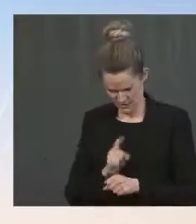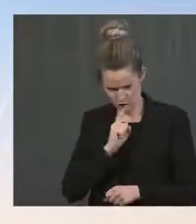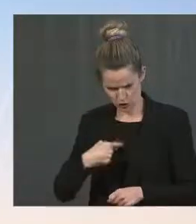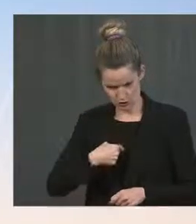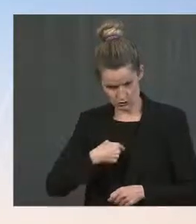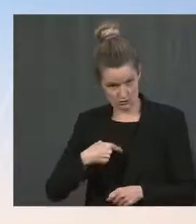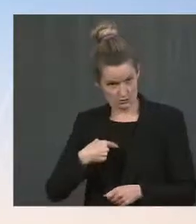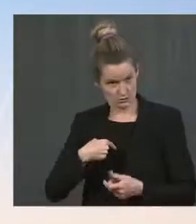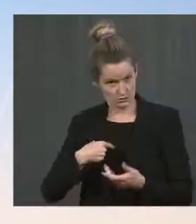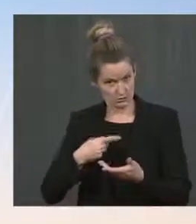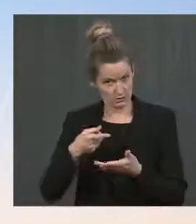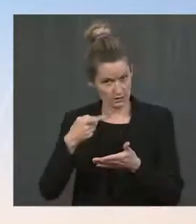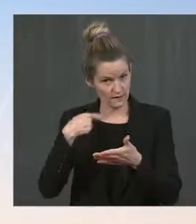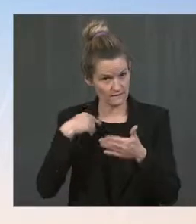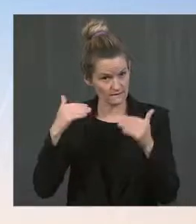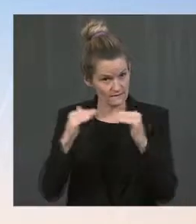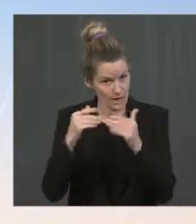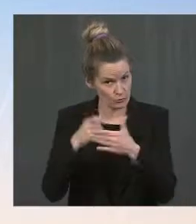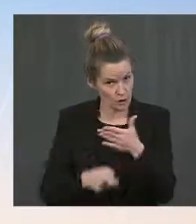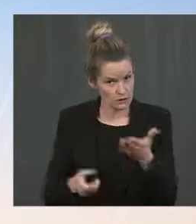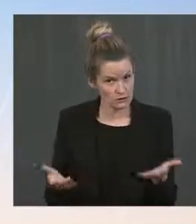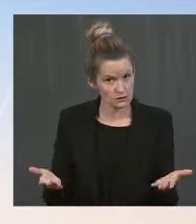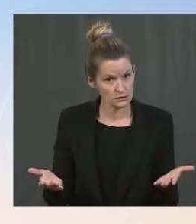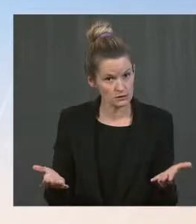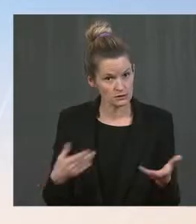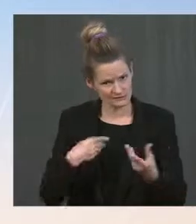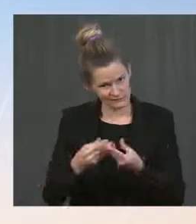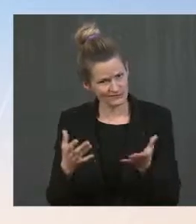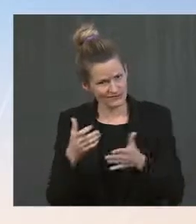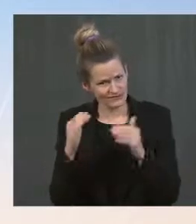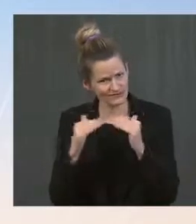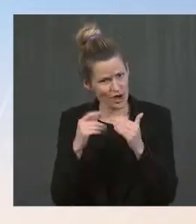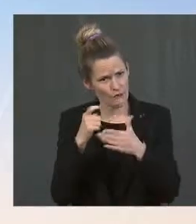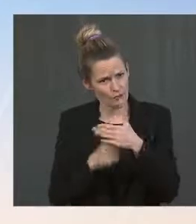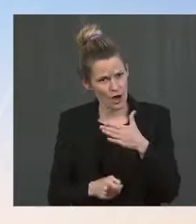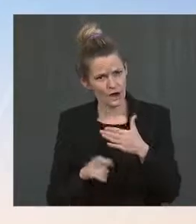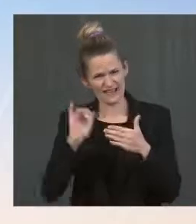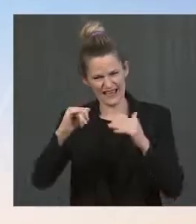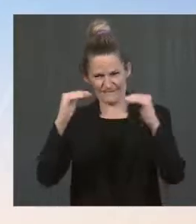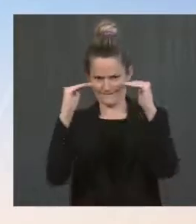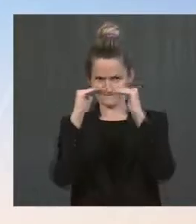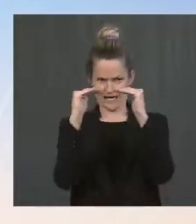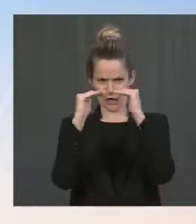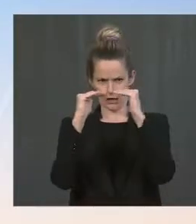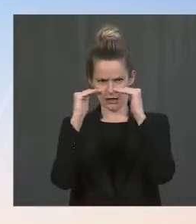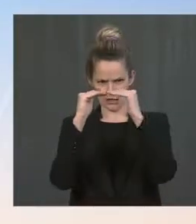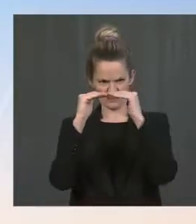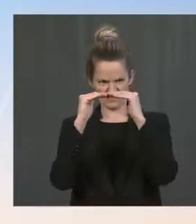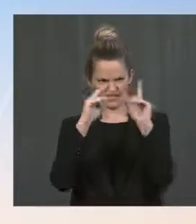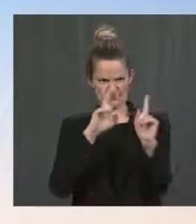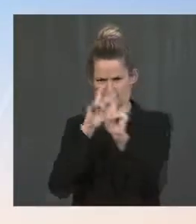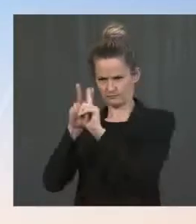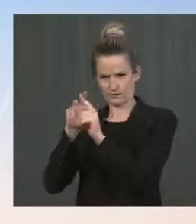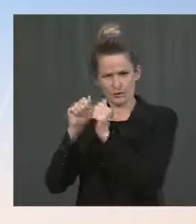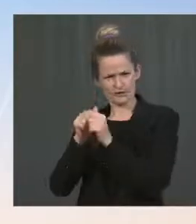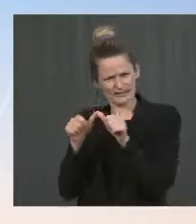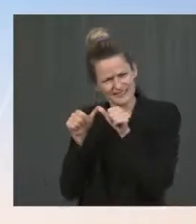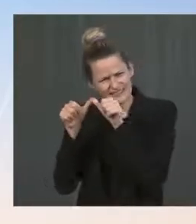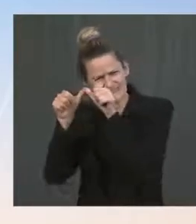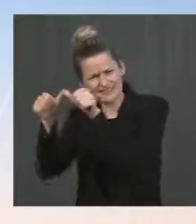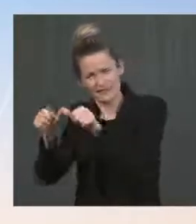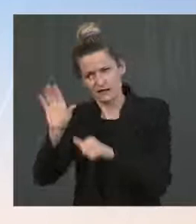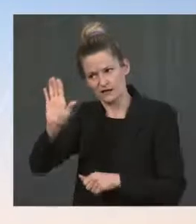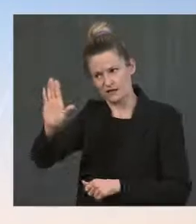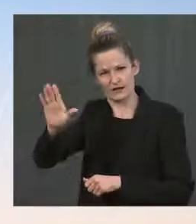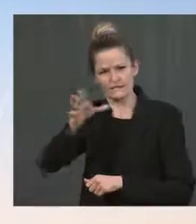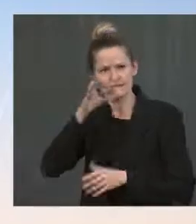here. One, we have the issue of fairness, and two, we have the issue of resiliency. Any one of these facilities, whether it's a cyber attack